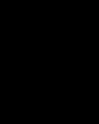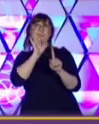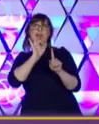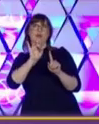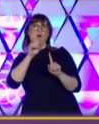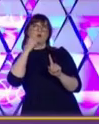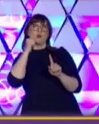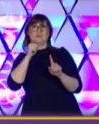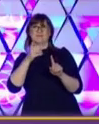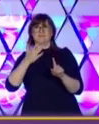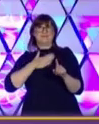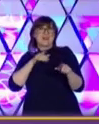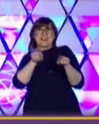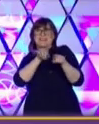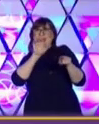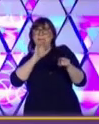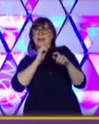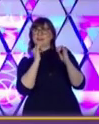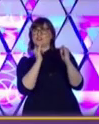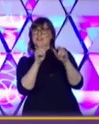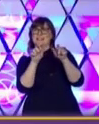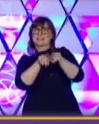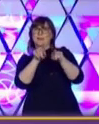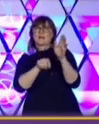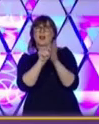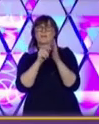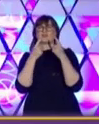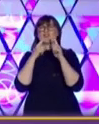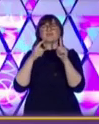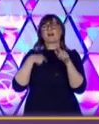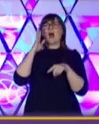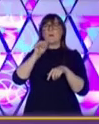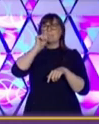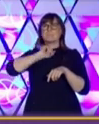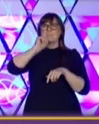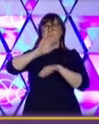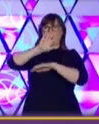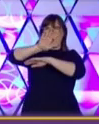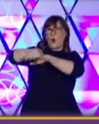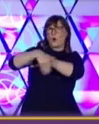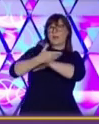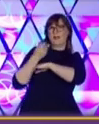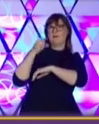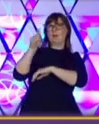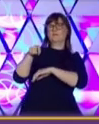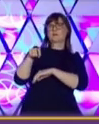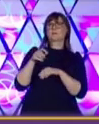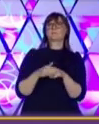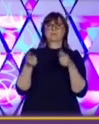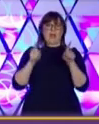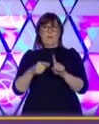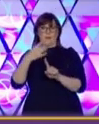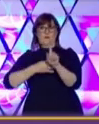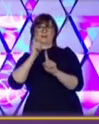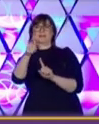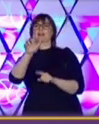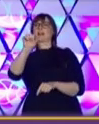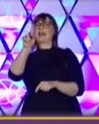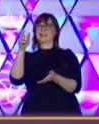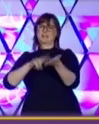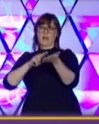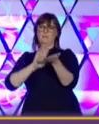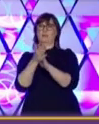the same age that I was at the time, who declared, "I'll take all night if I have to." 4 months later, the ADA was signed